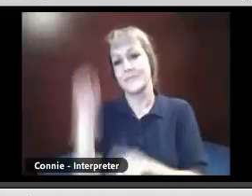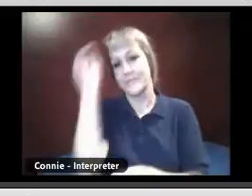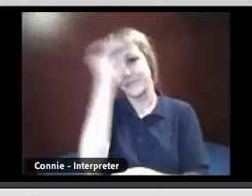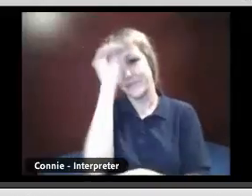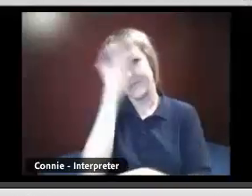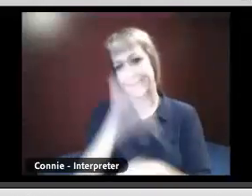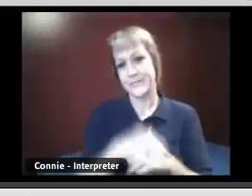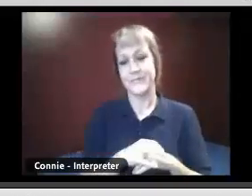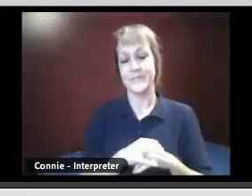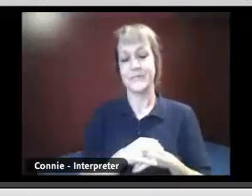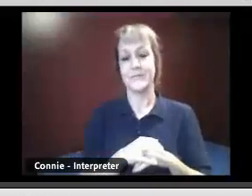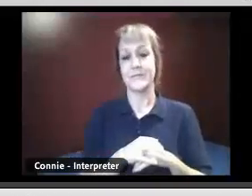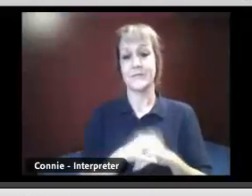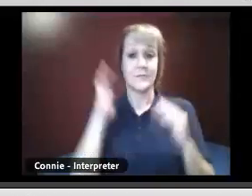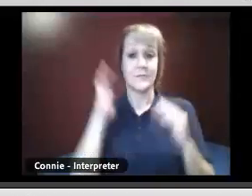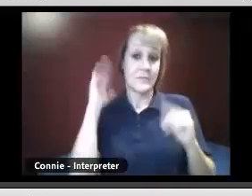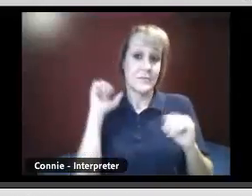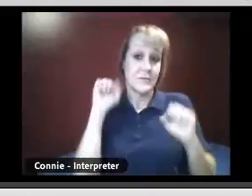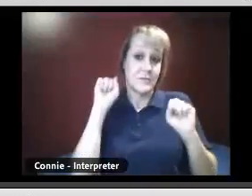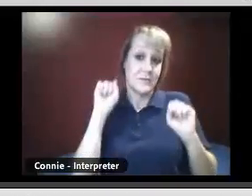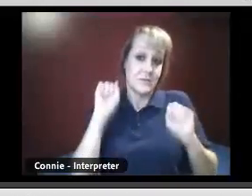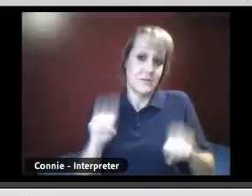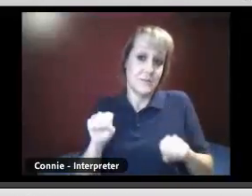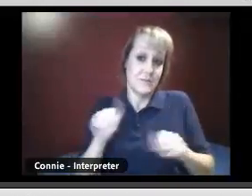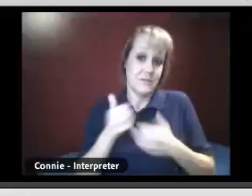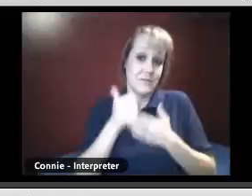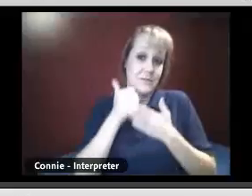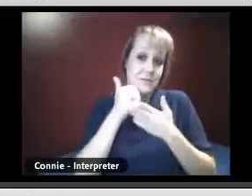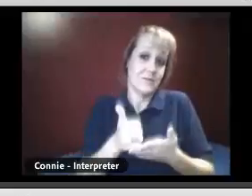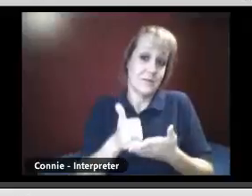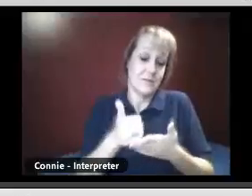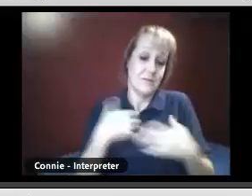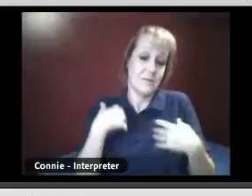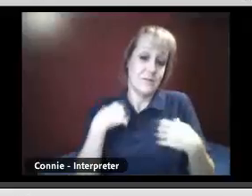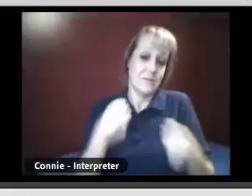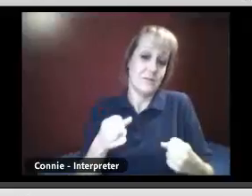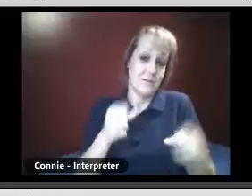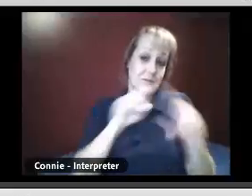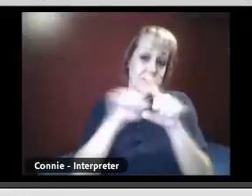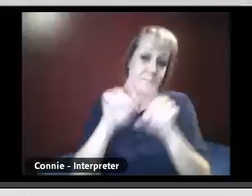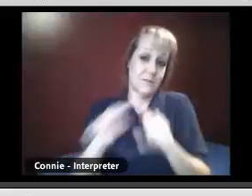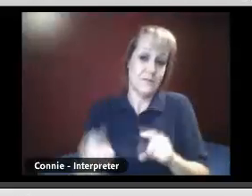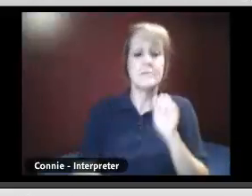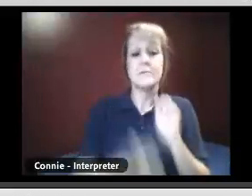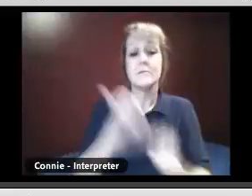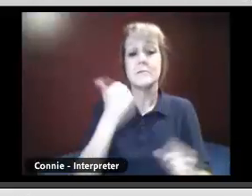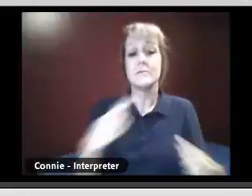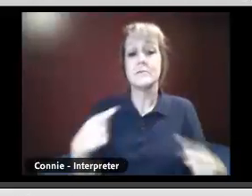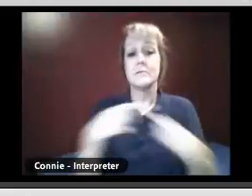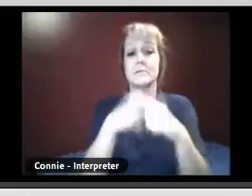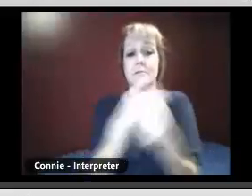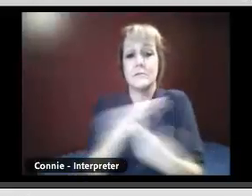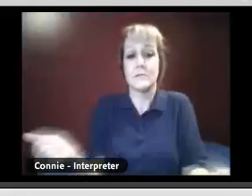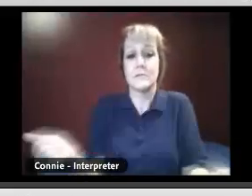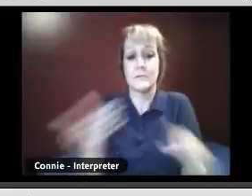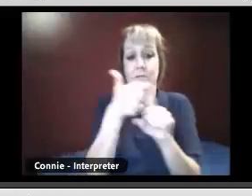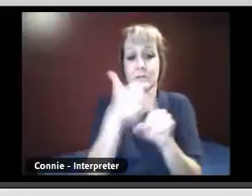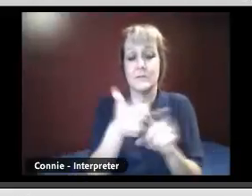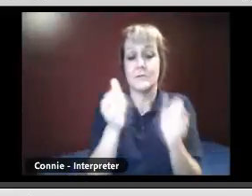And let's hope that they can be healthy differences. Number 3, most conflicts resolve themselves over time. True or